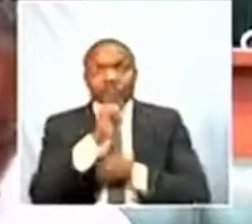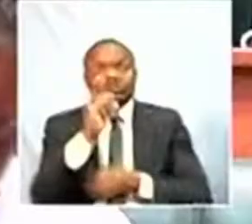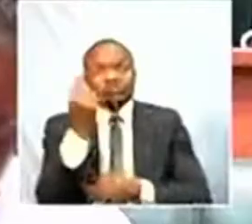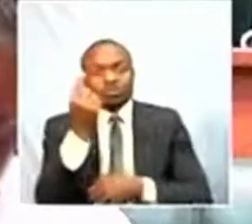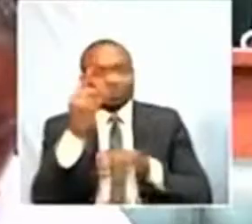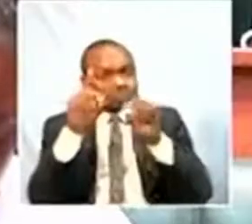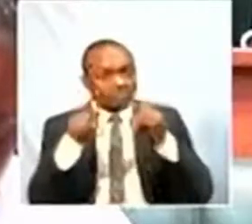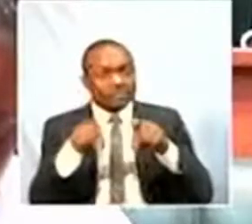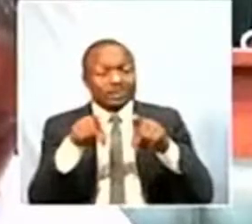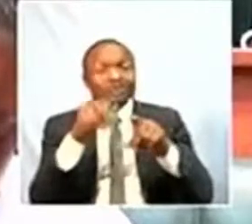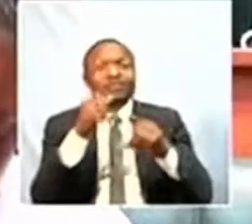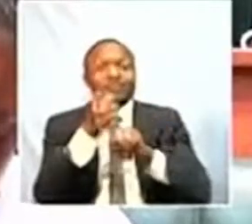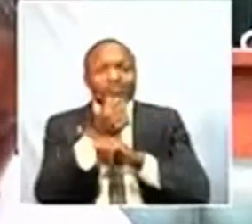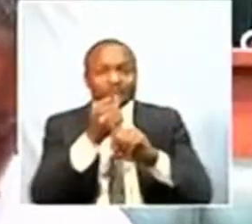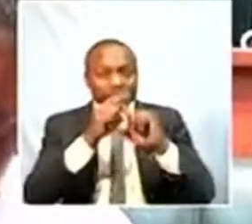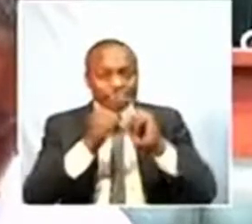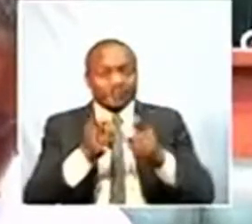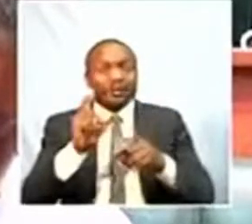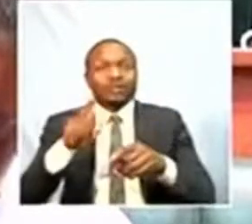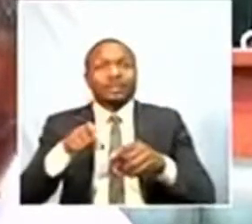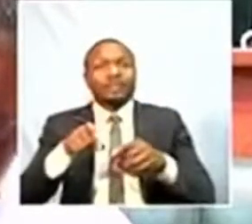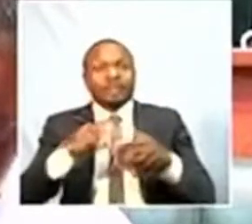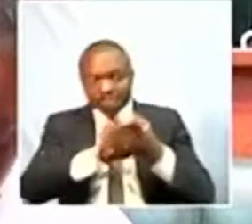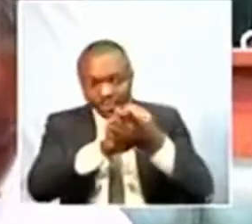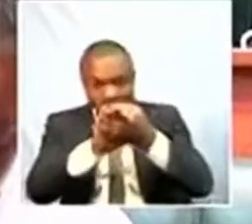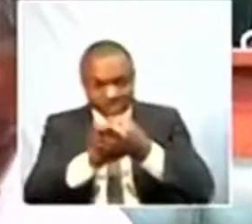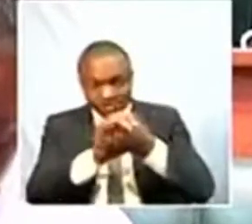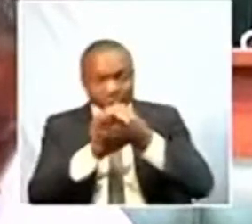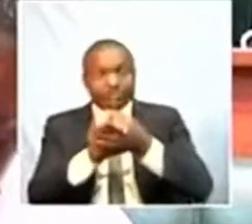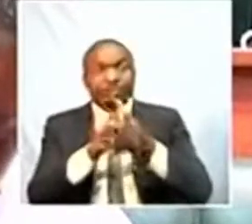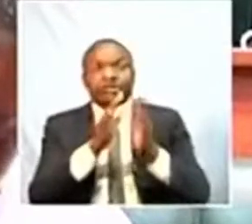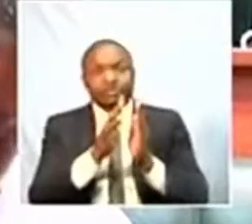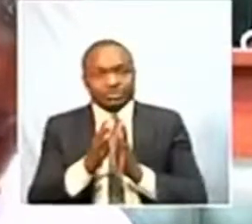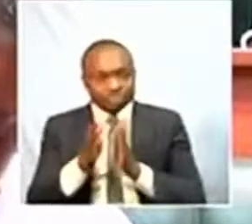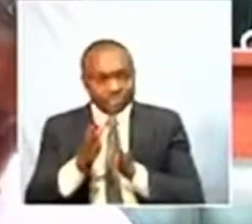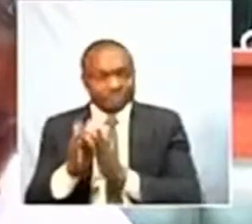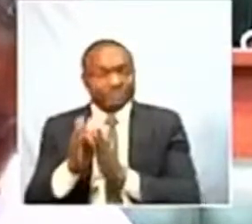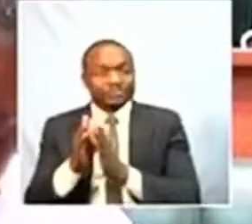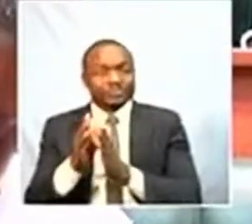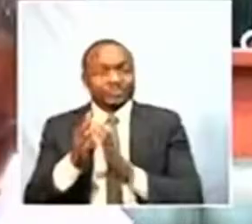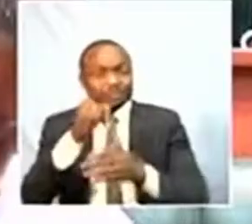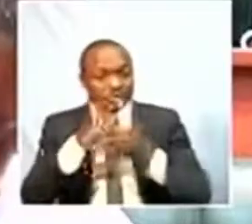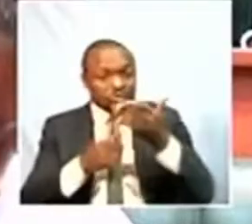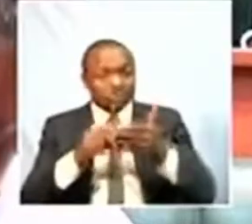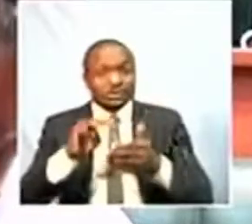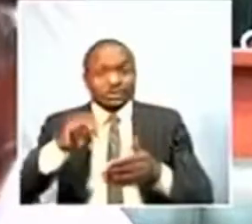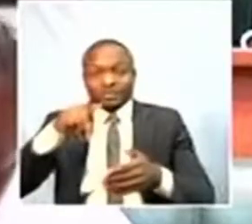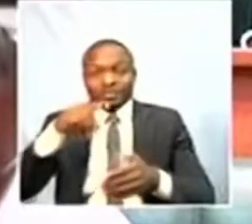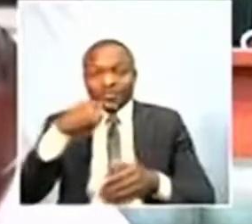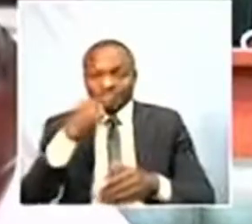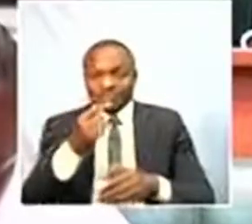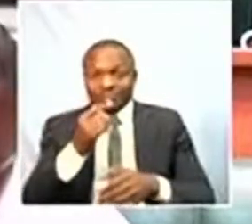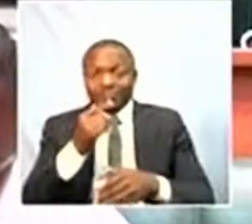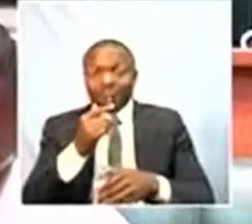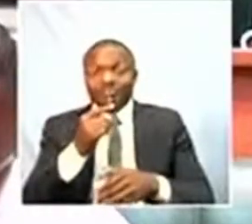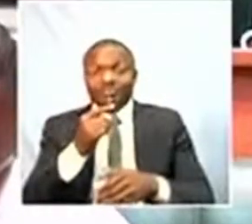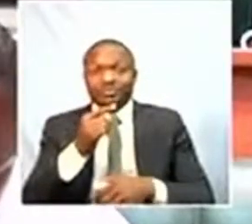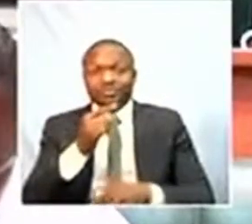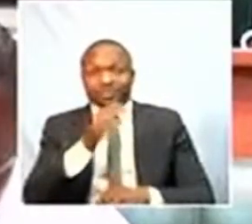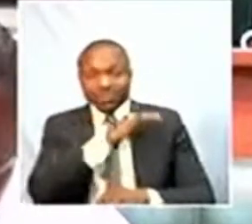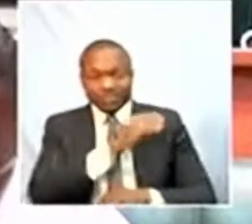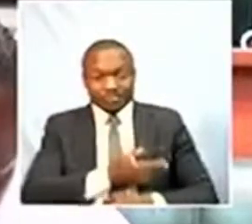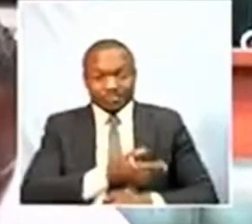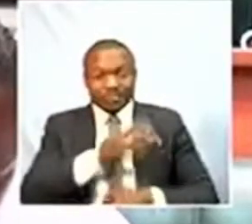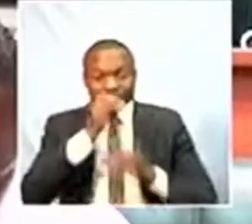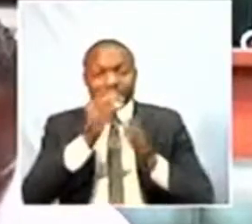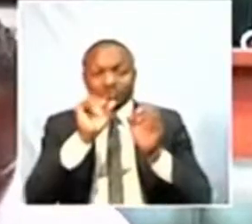for collaborative measures, just like the honorable members were stating earlier. Therefore, Madam Speaker, together we